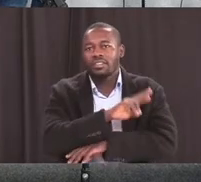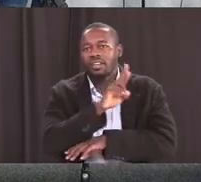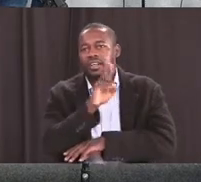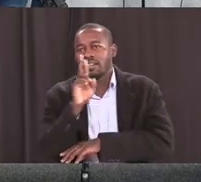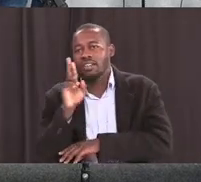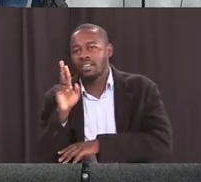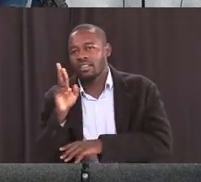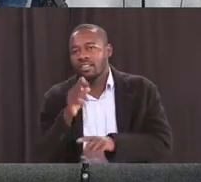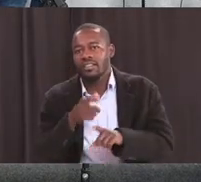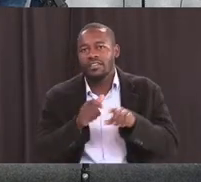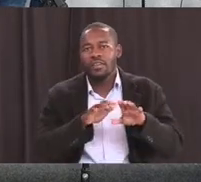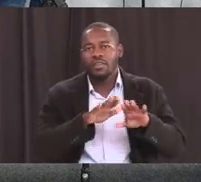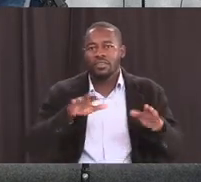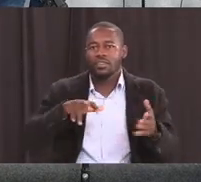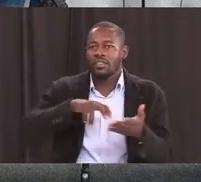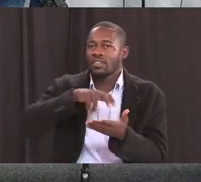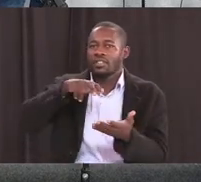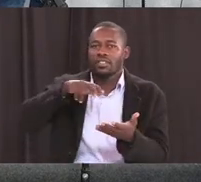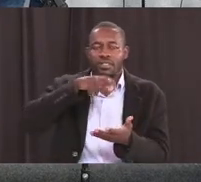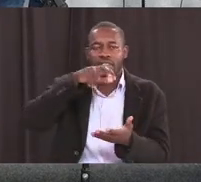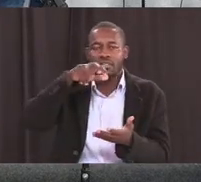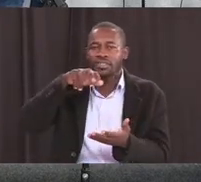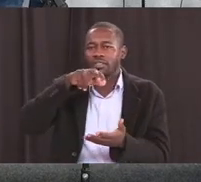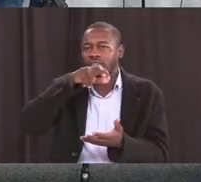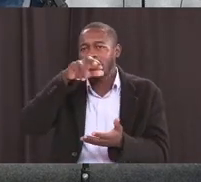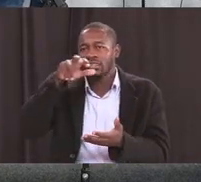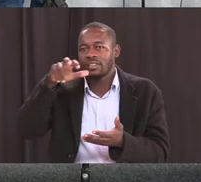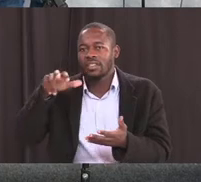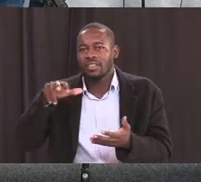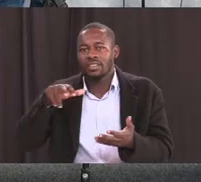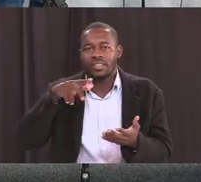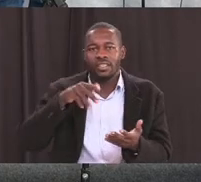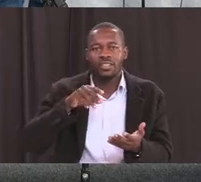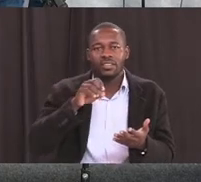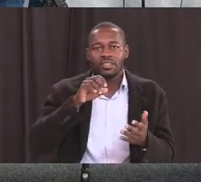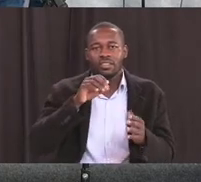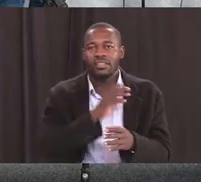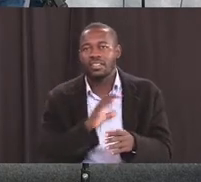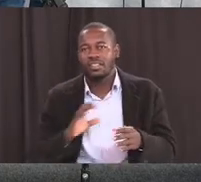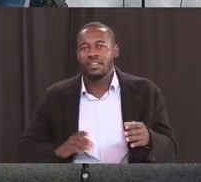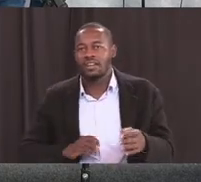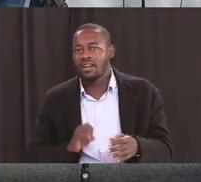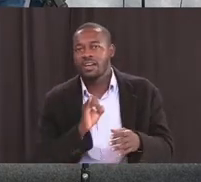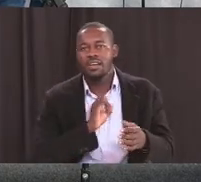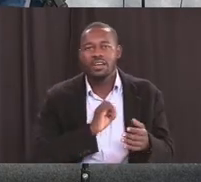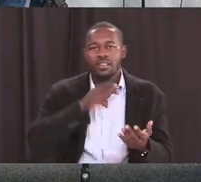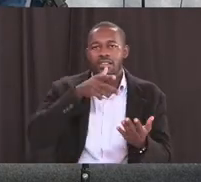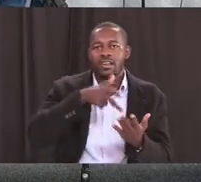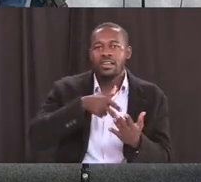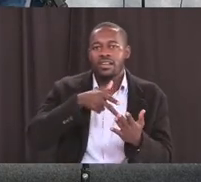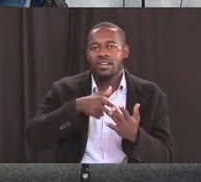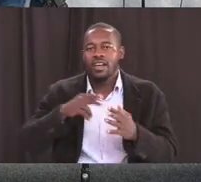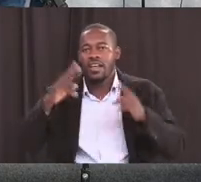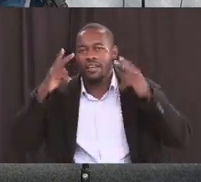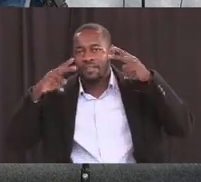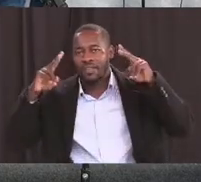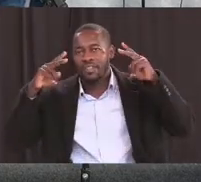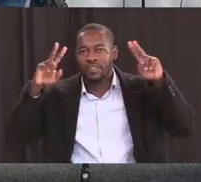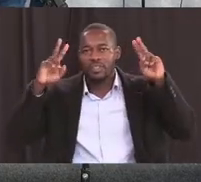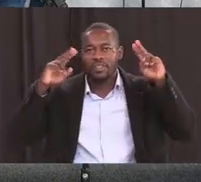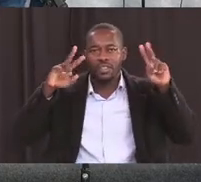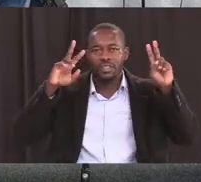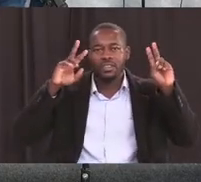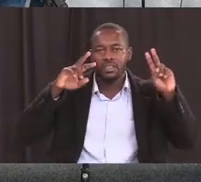he rose again, and as we stand in victory,